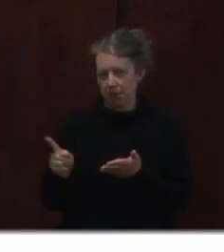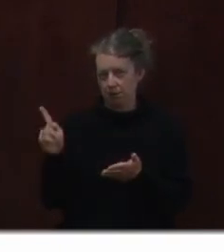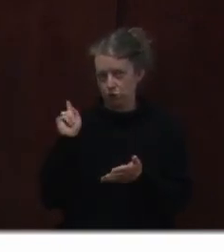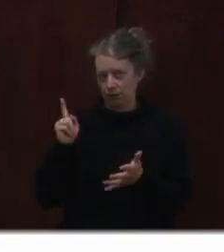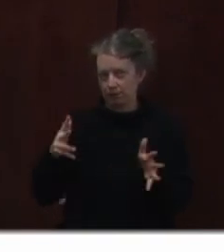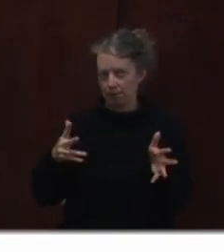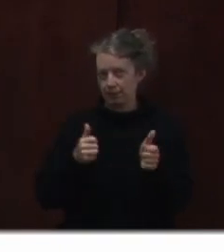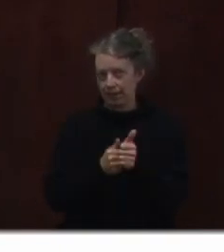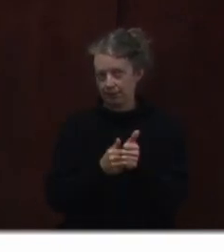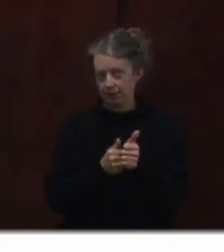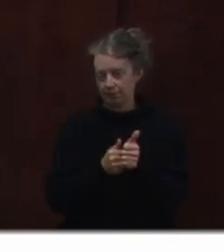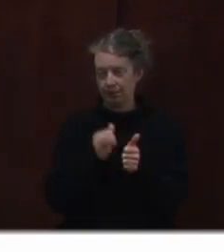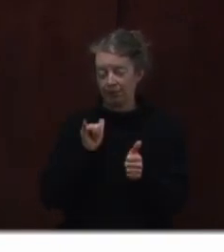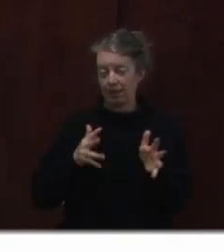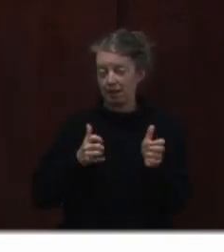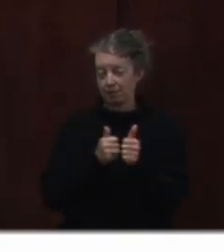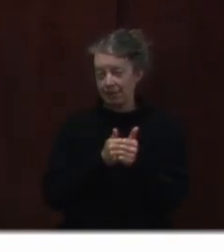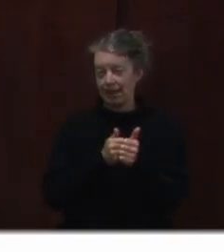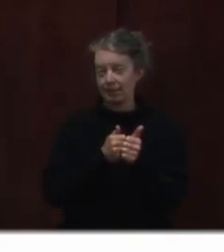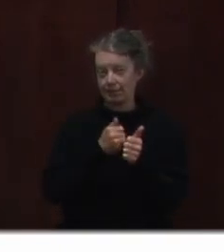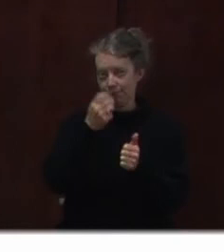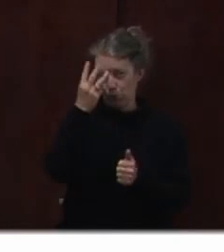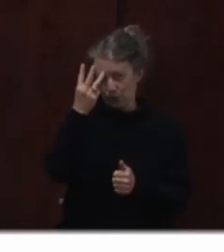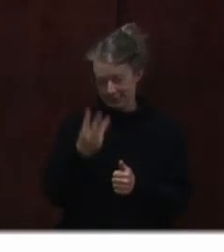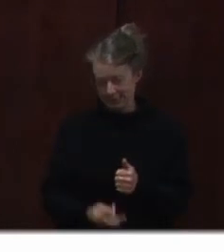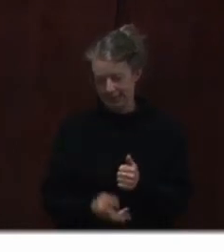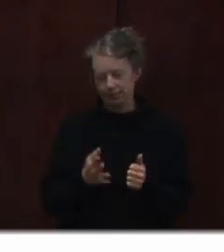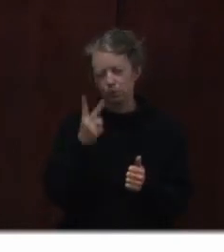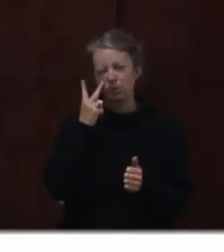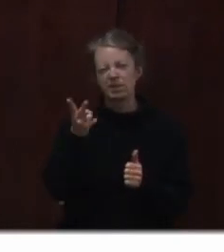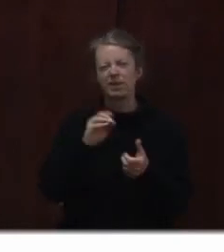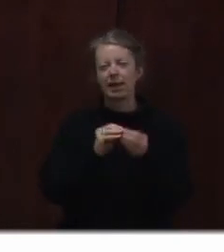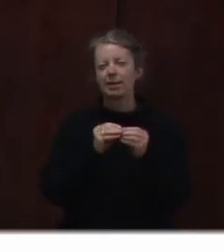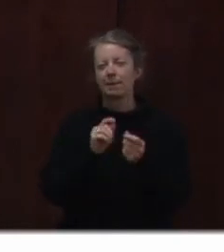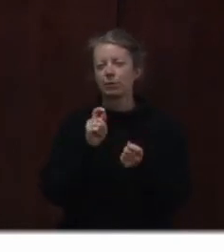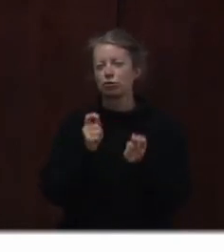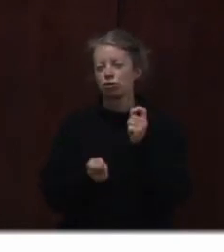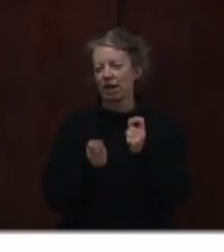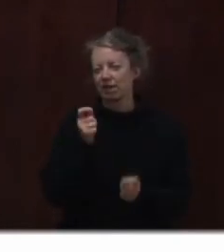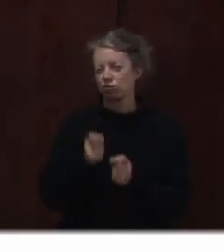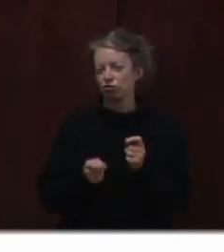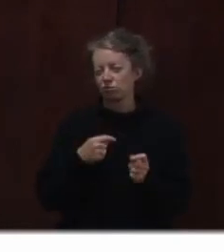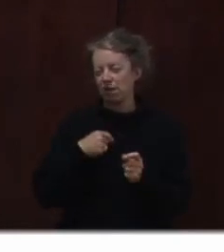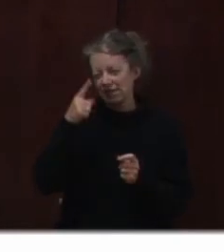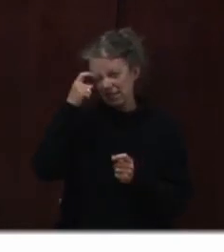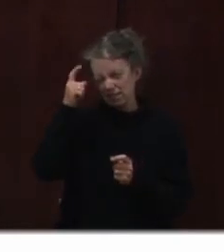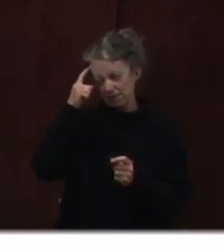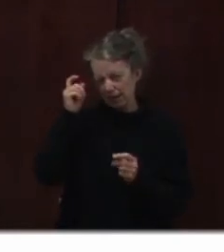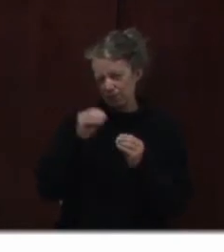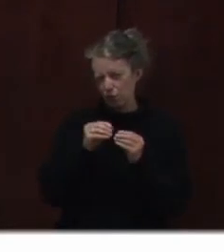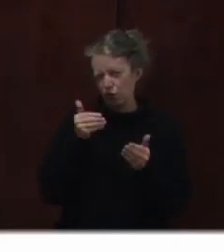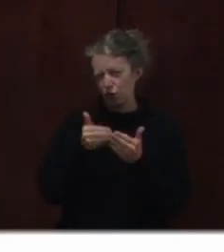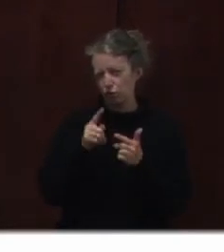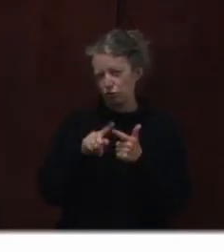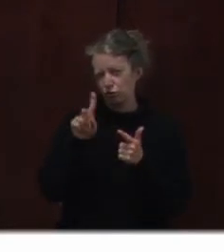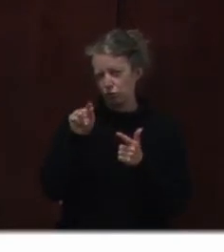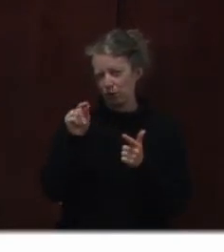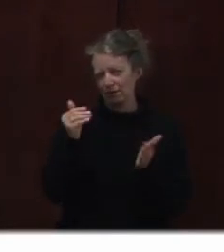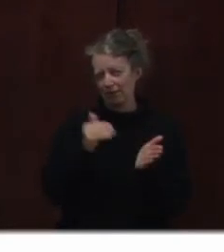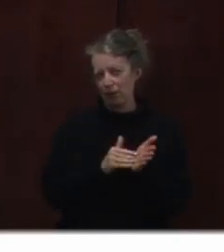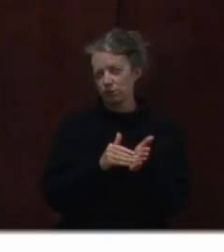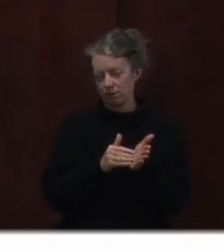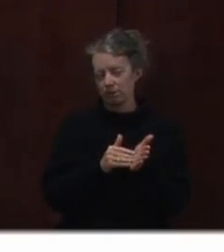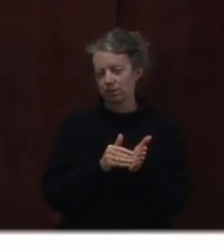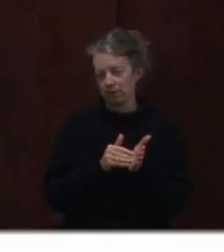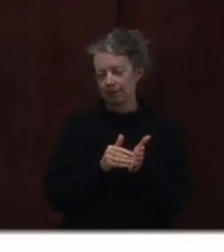so that gets updated every Wednesday, so you'll see that number change. I suspect we'll be closer to the 20,000s at that point.